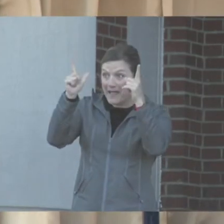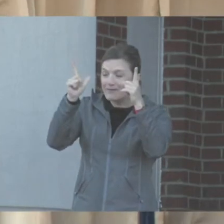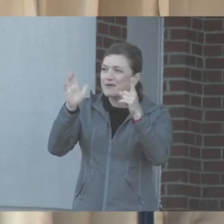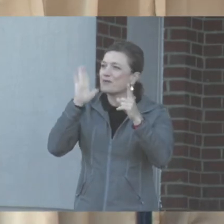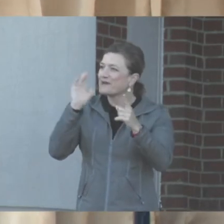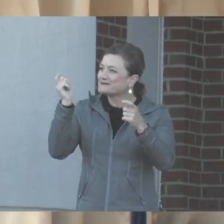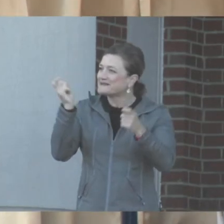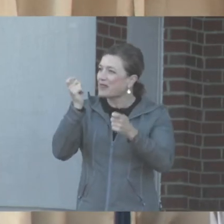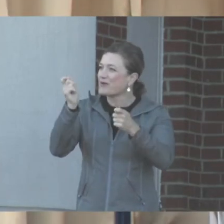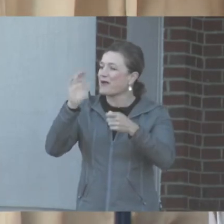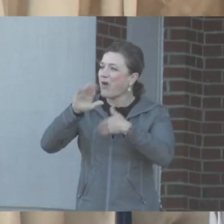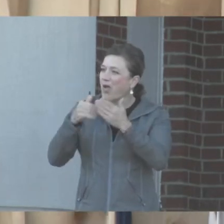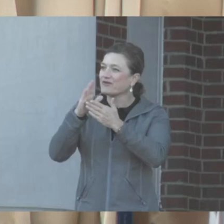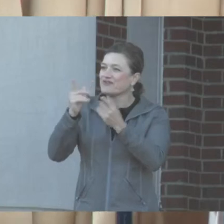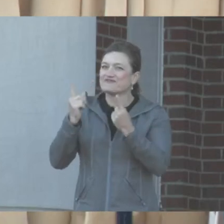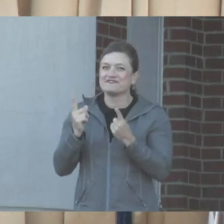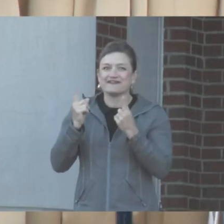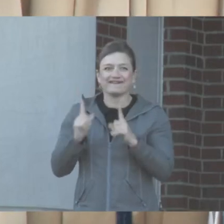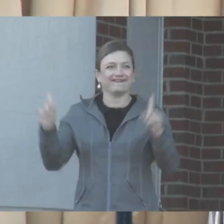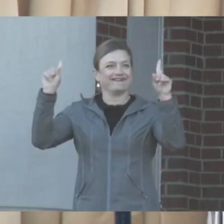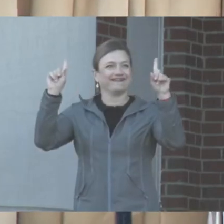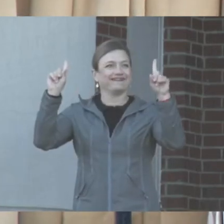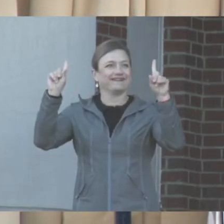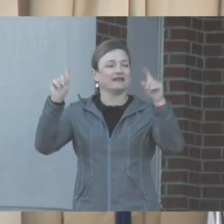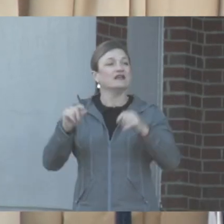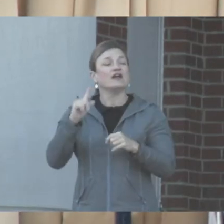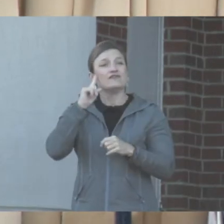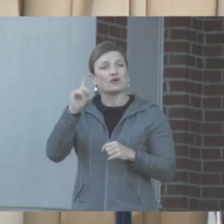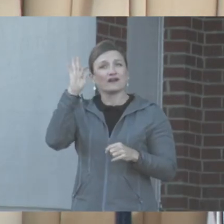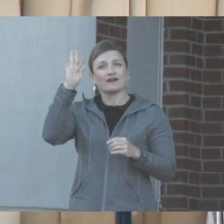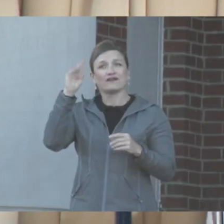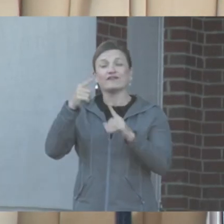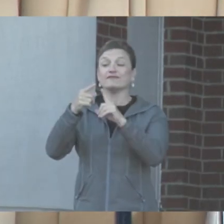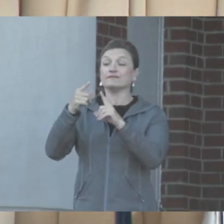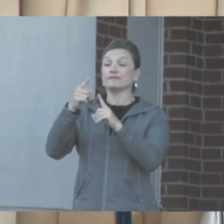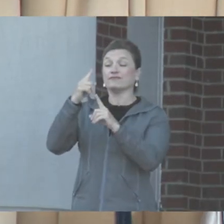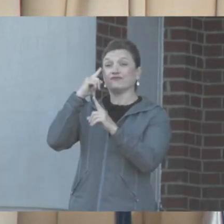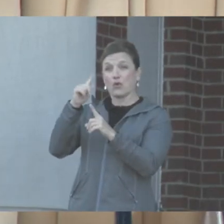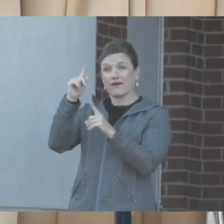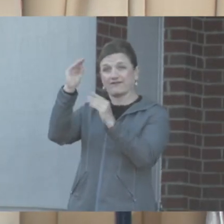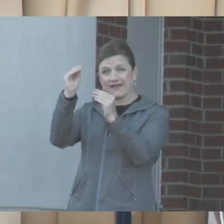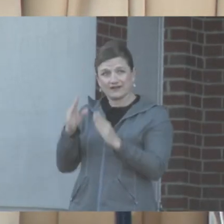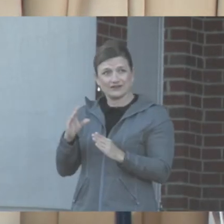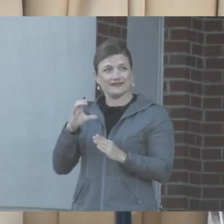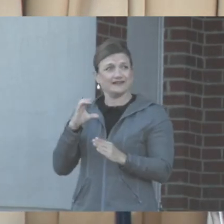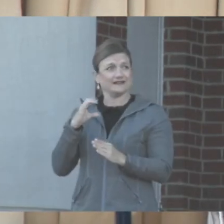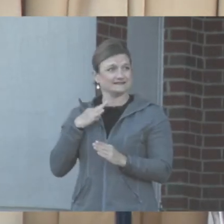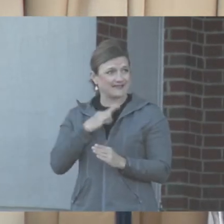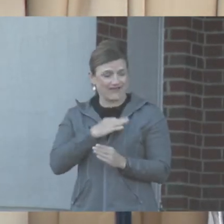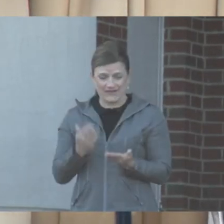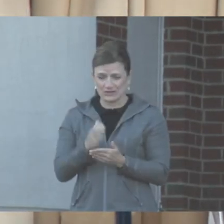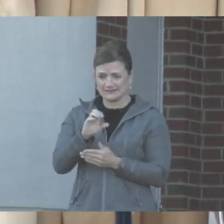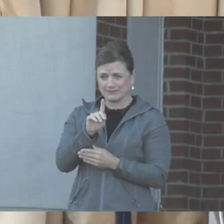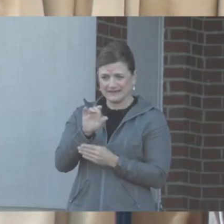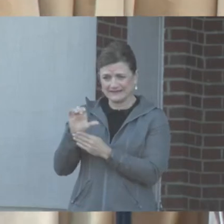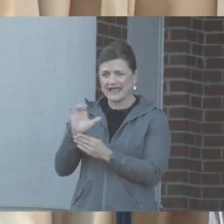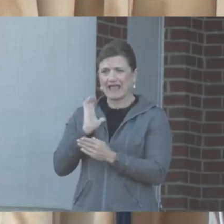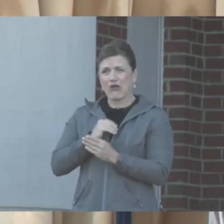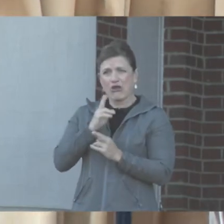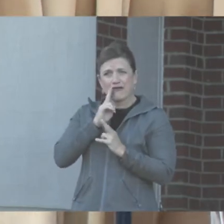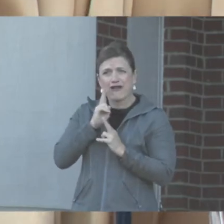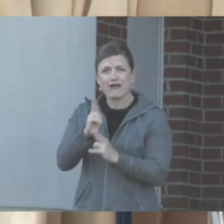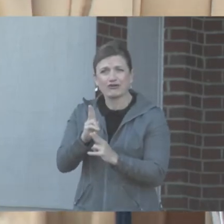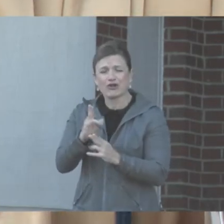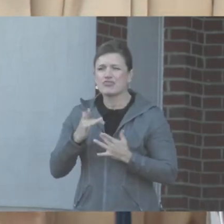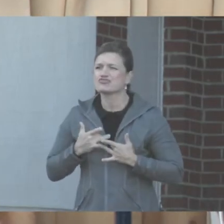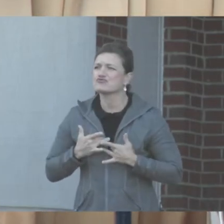your accomplishments. On behalf of the faculty and staff of Central Piedmont, it is really my distinct honor to say we are thrilled for each and